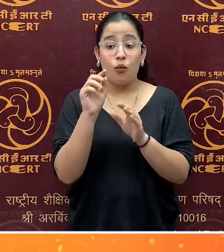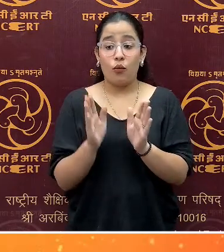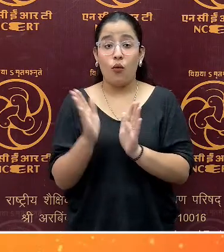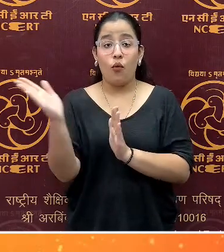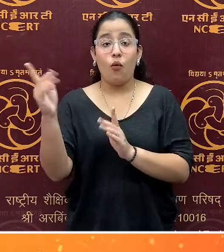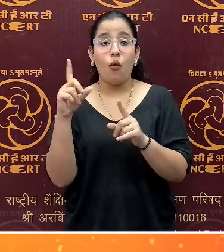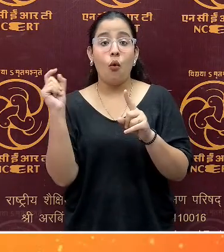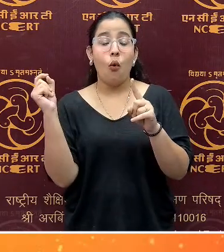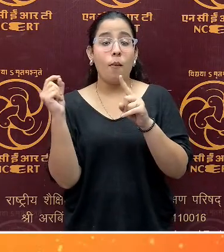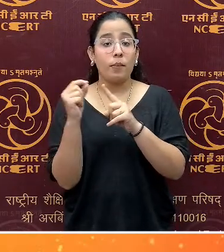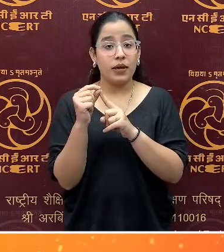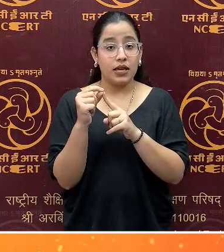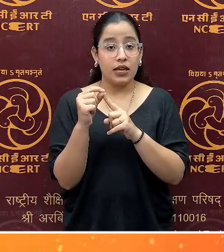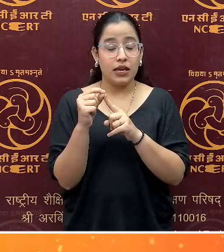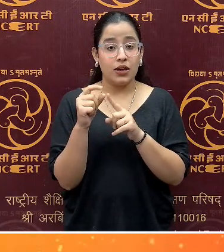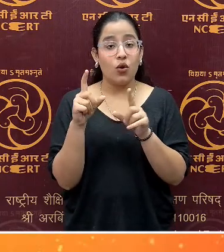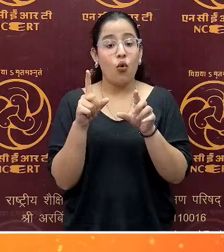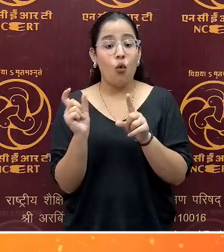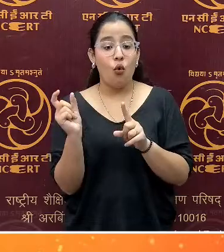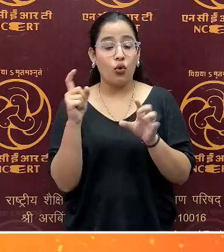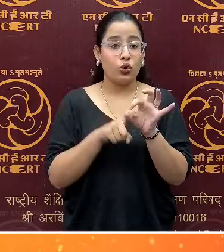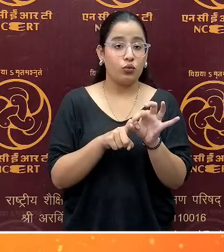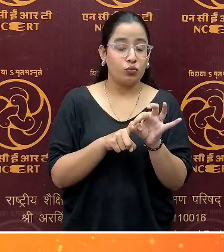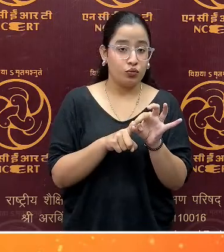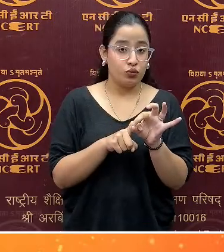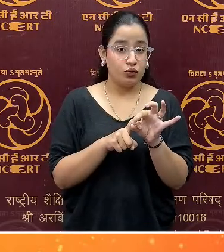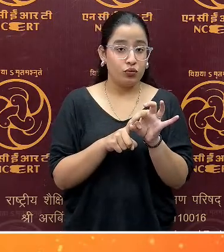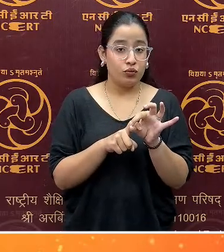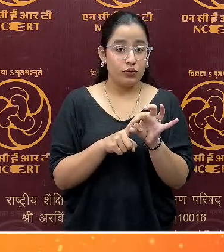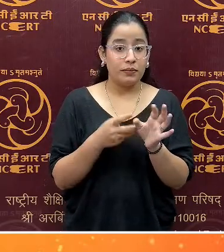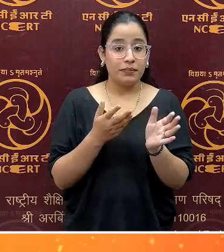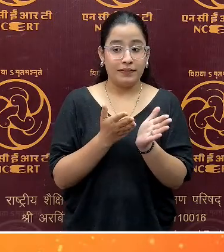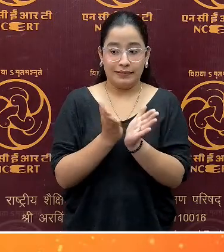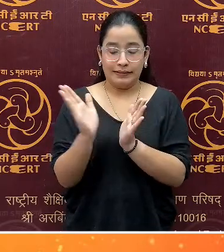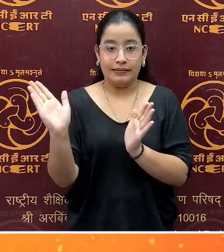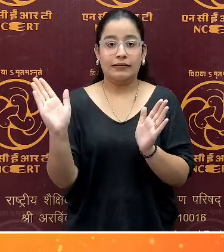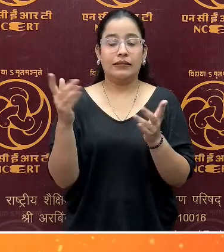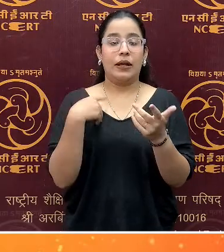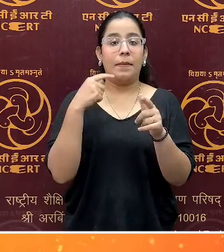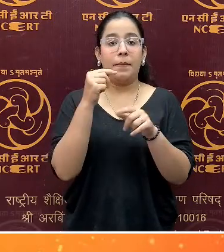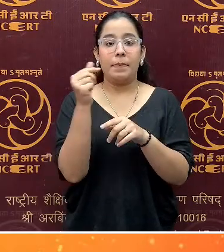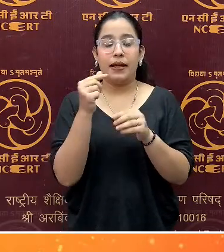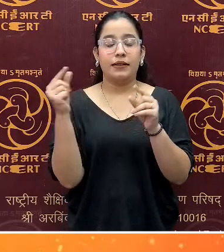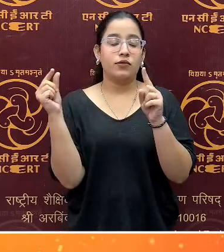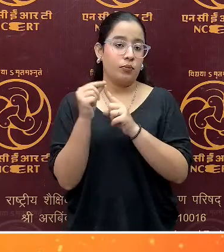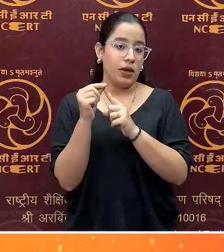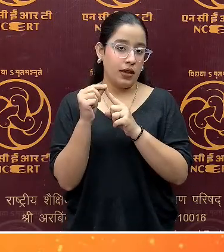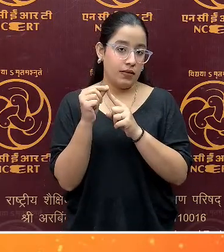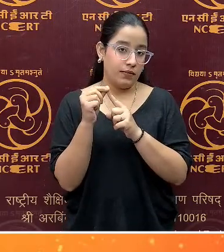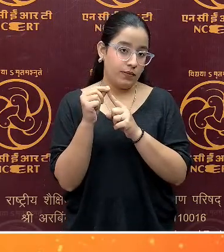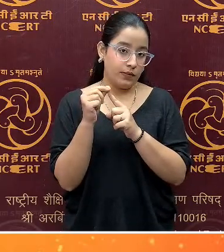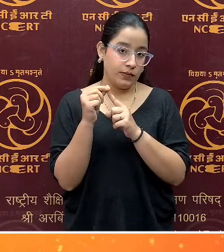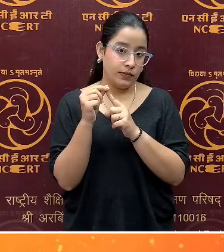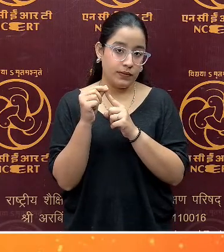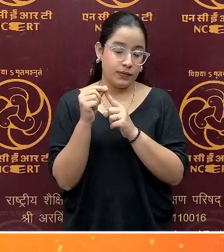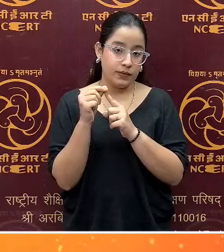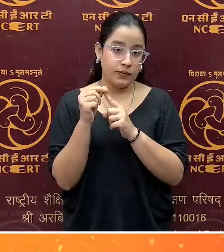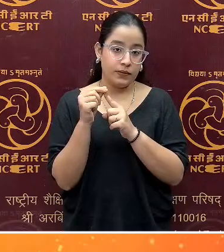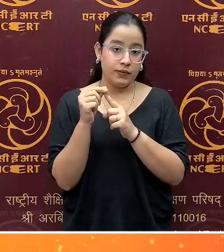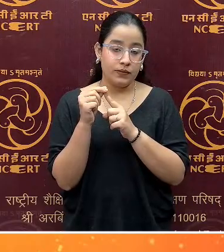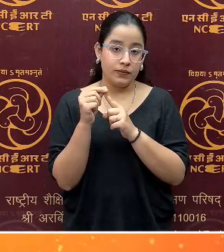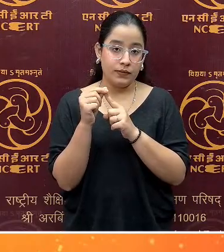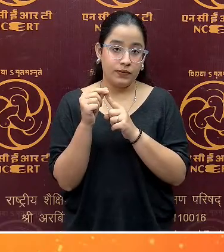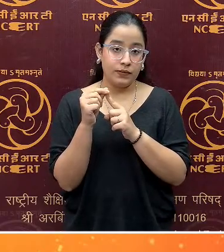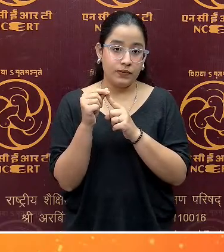OB, OQ, which says that that's a negative vector minus of P. Right. Now